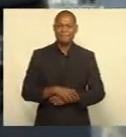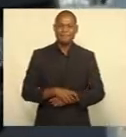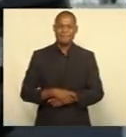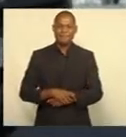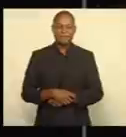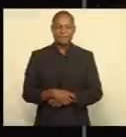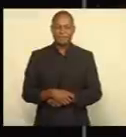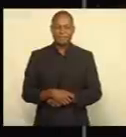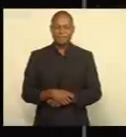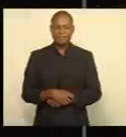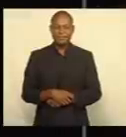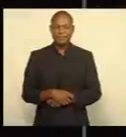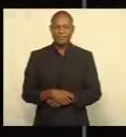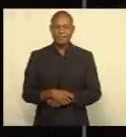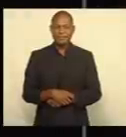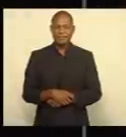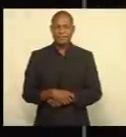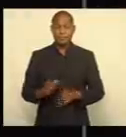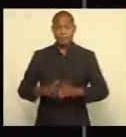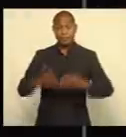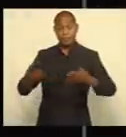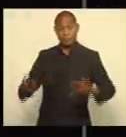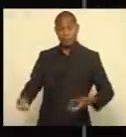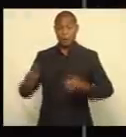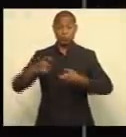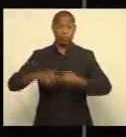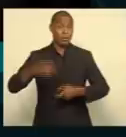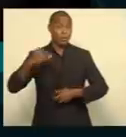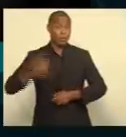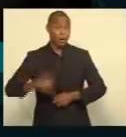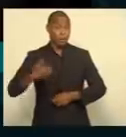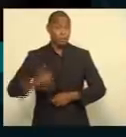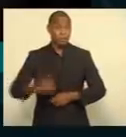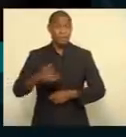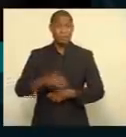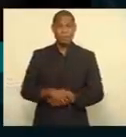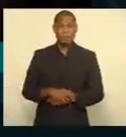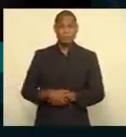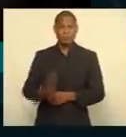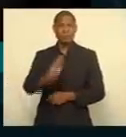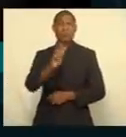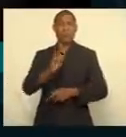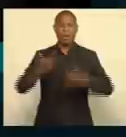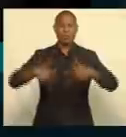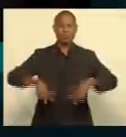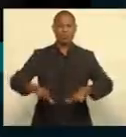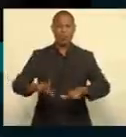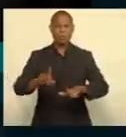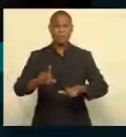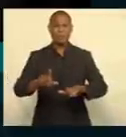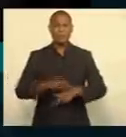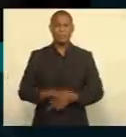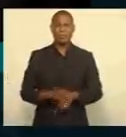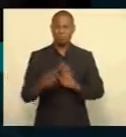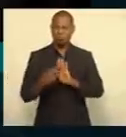FBC News. And we now join Josiah Nanunga live. Josiah, what are the travel restrictions that have been